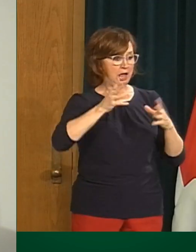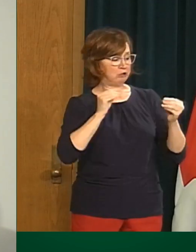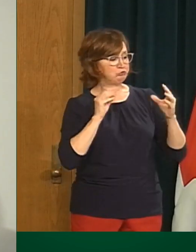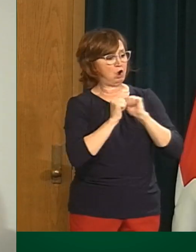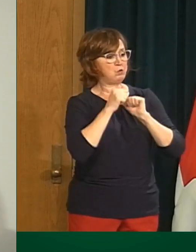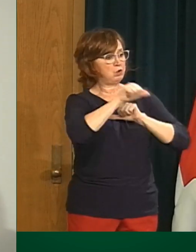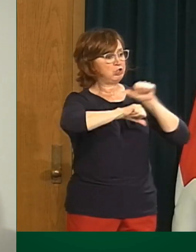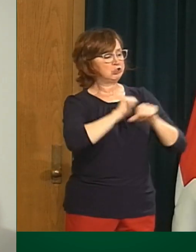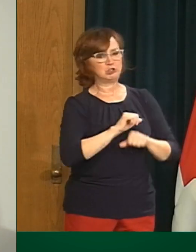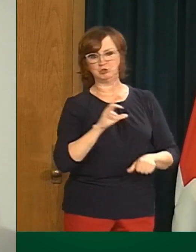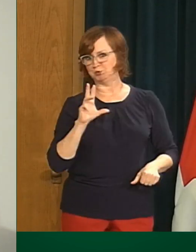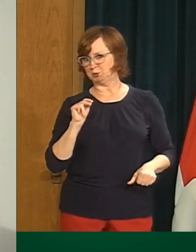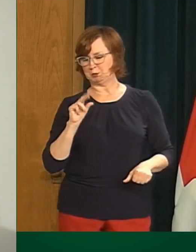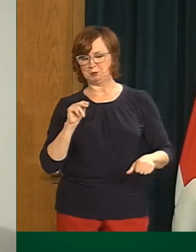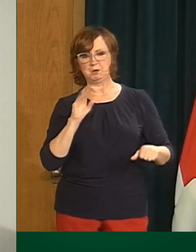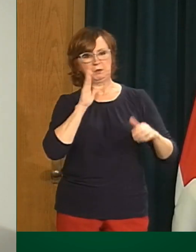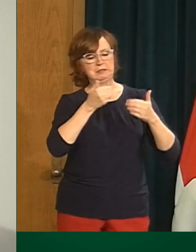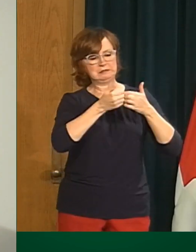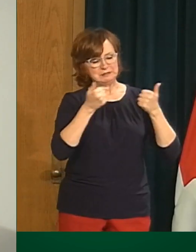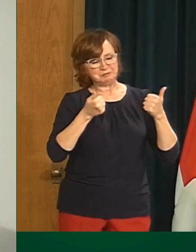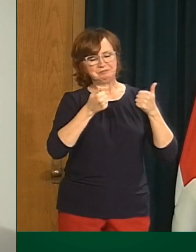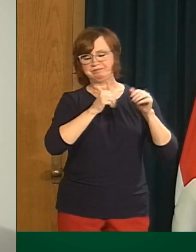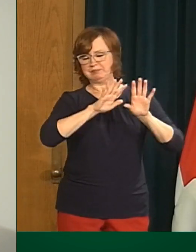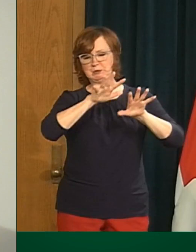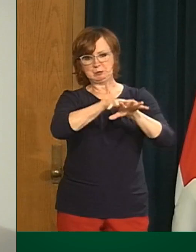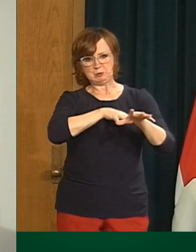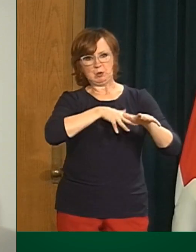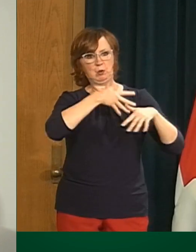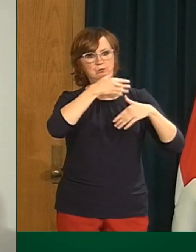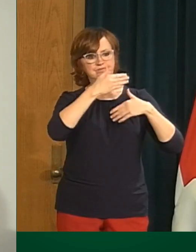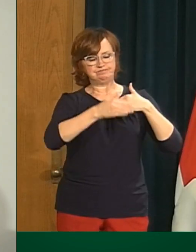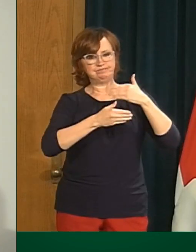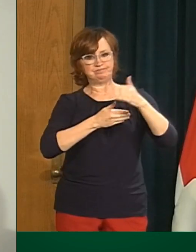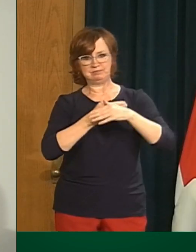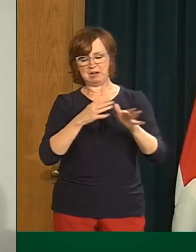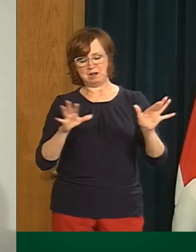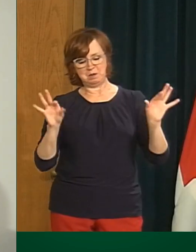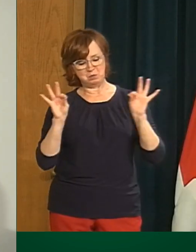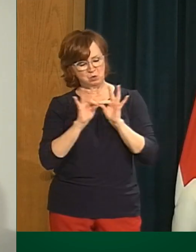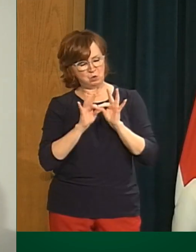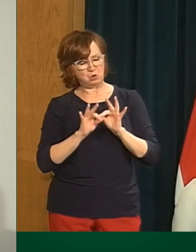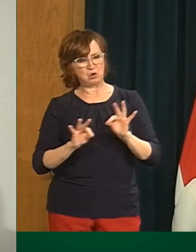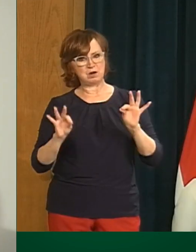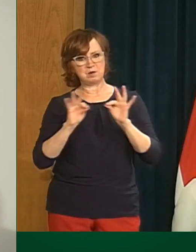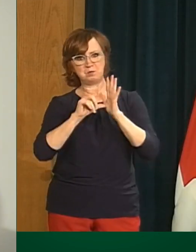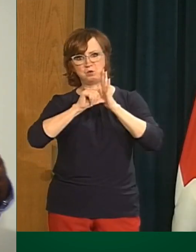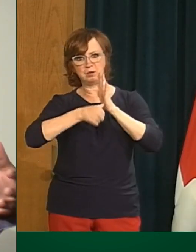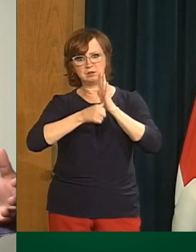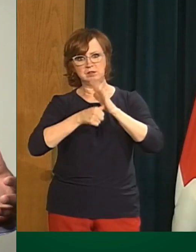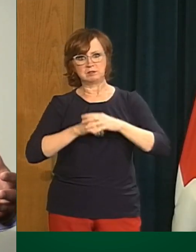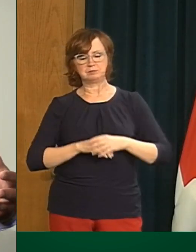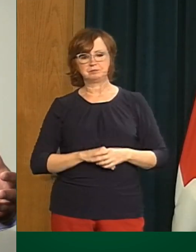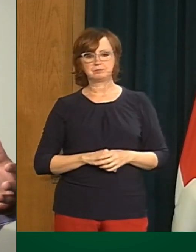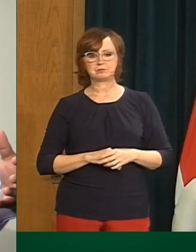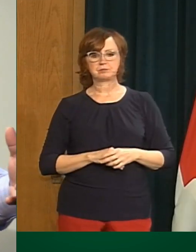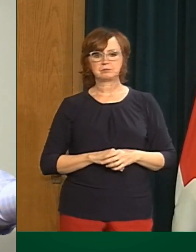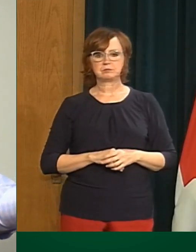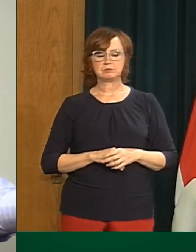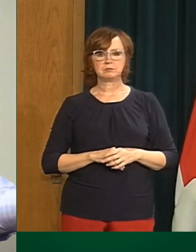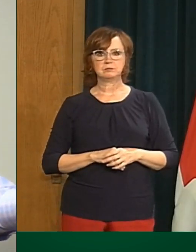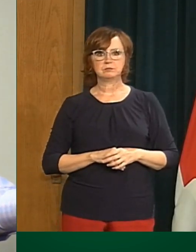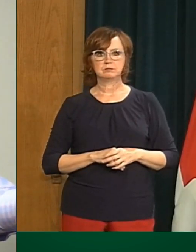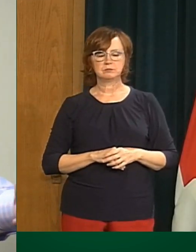care, other personal services, and other retail businesses. I think that's a really important thing to remember for both for